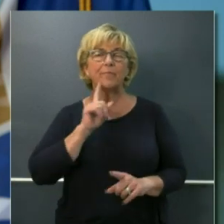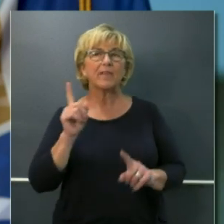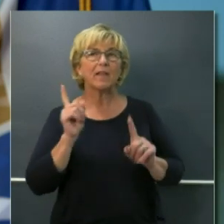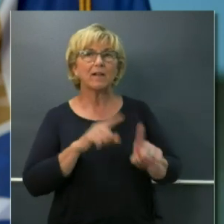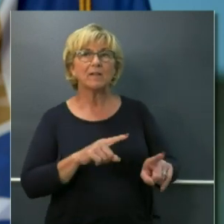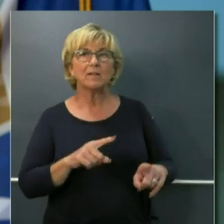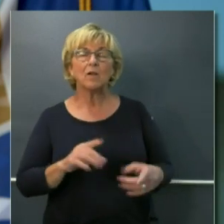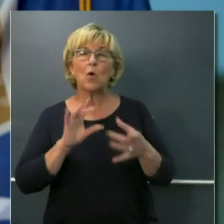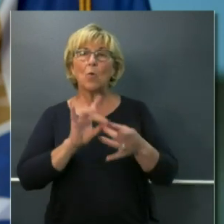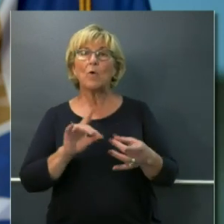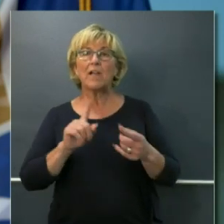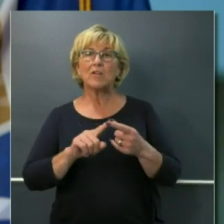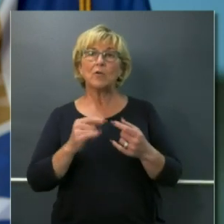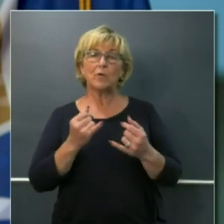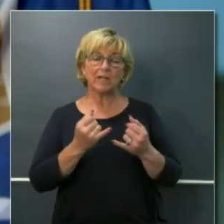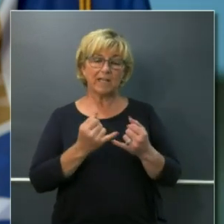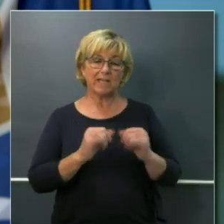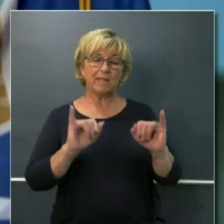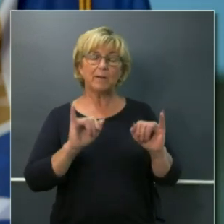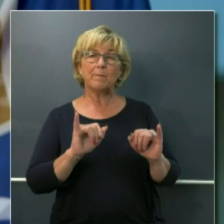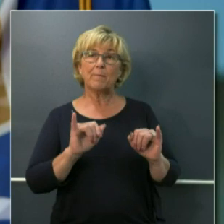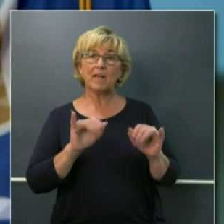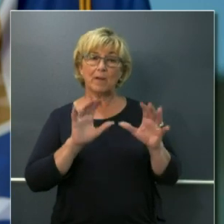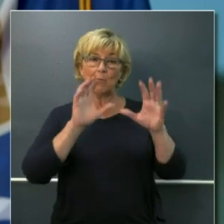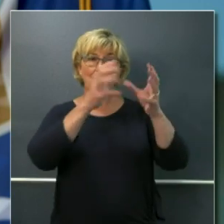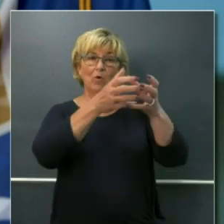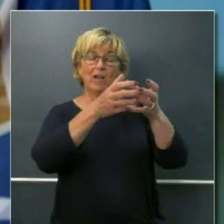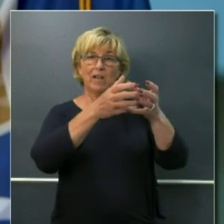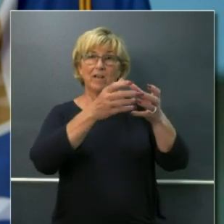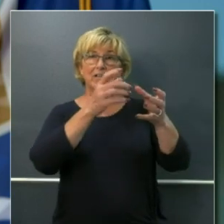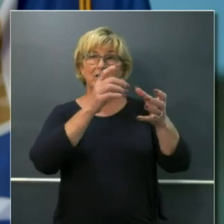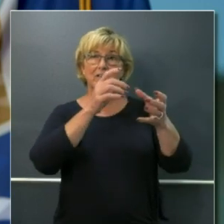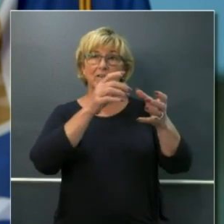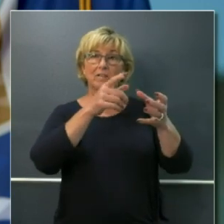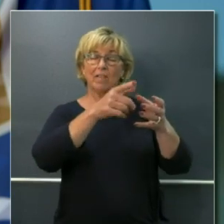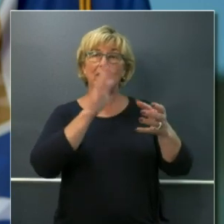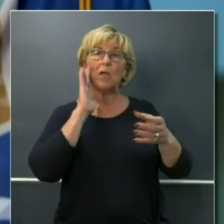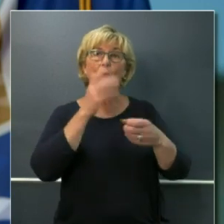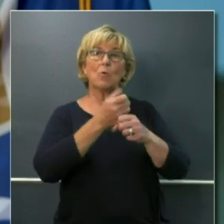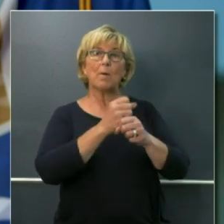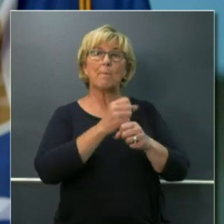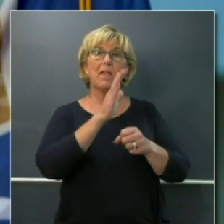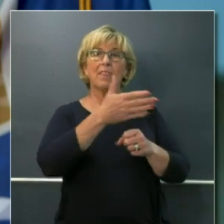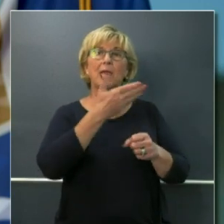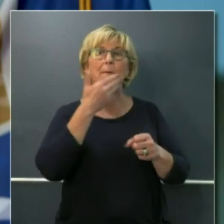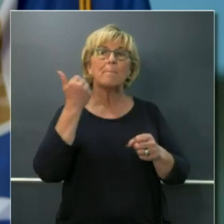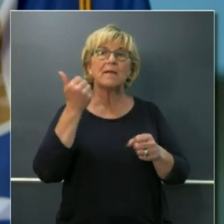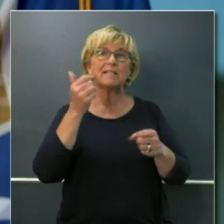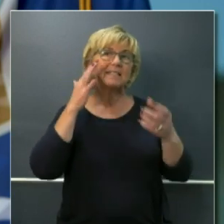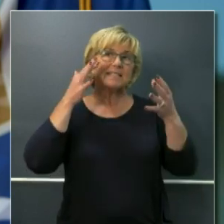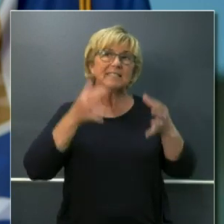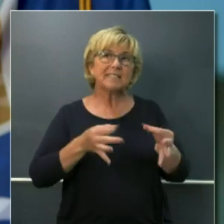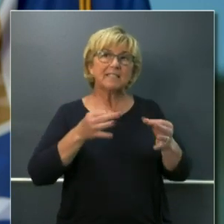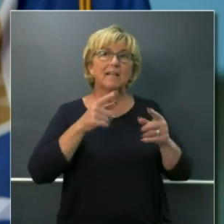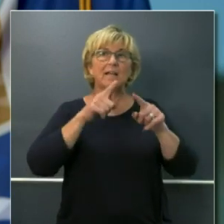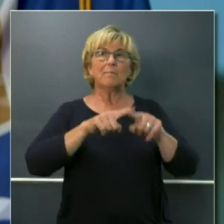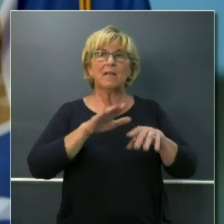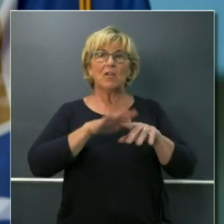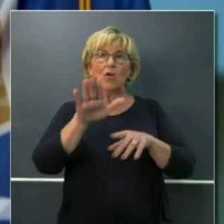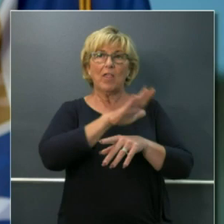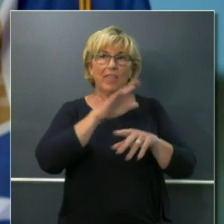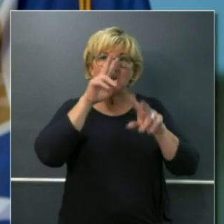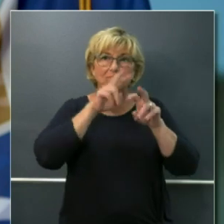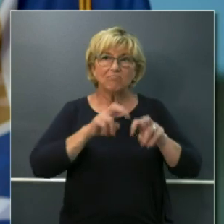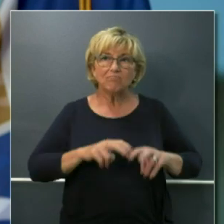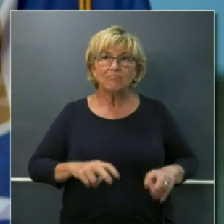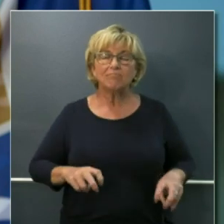to independent branch of government, legislature, they'll make their decisions based upon their best assessment and analysis. I know